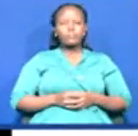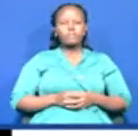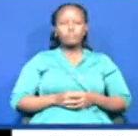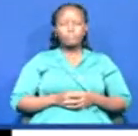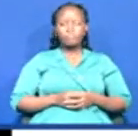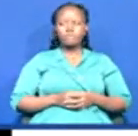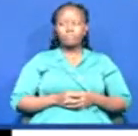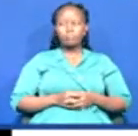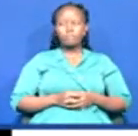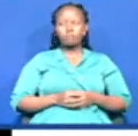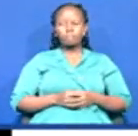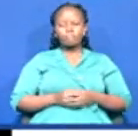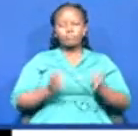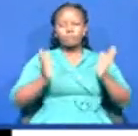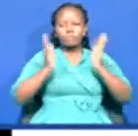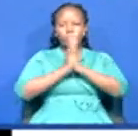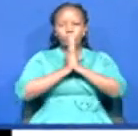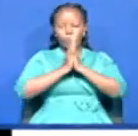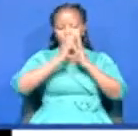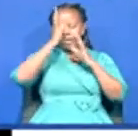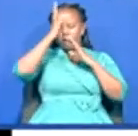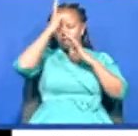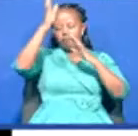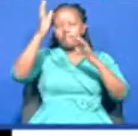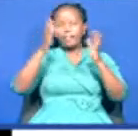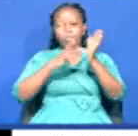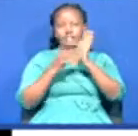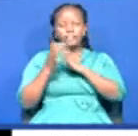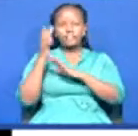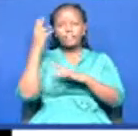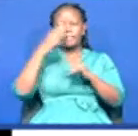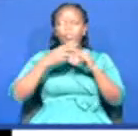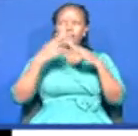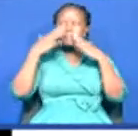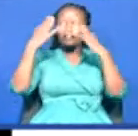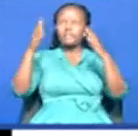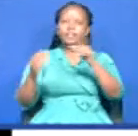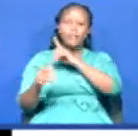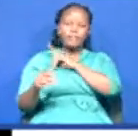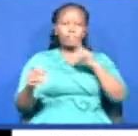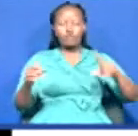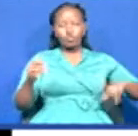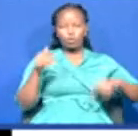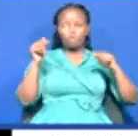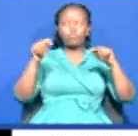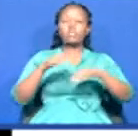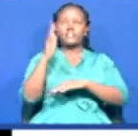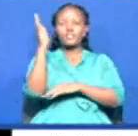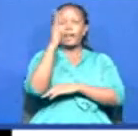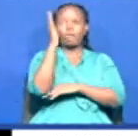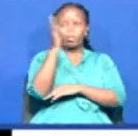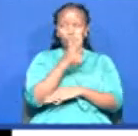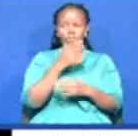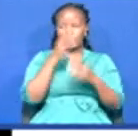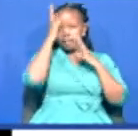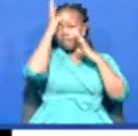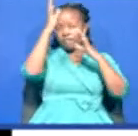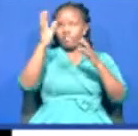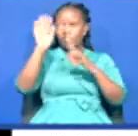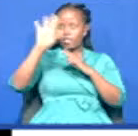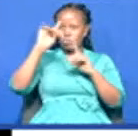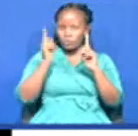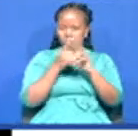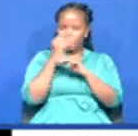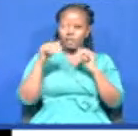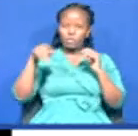Okay, let's believe and pray. Father, in the name of Jesus Christ, we thank you, Lord, for this afternoon you have given us. My dear Father, you started with us this